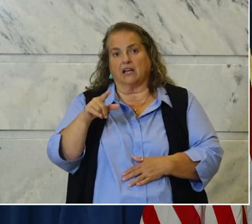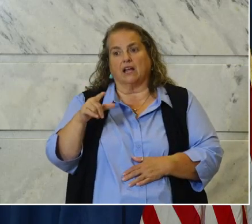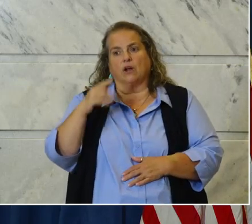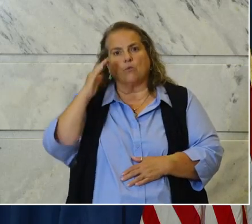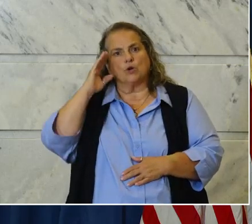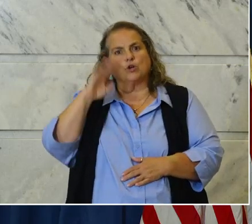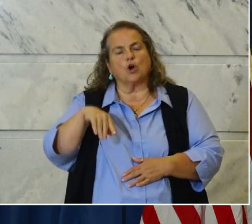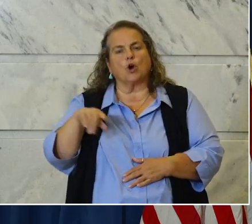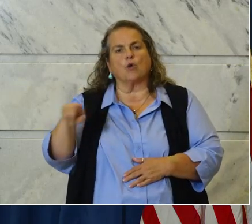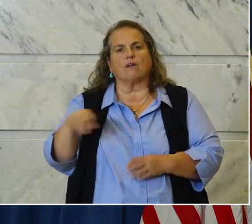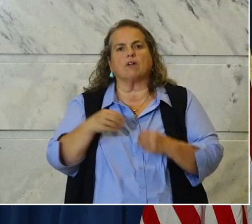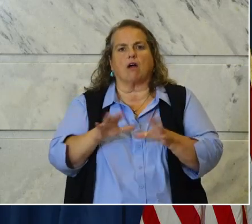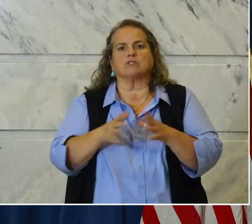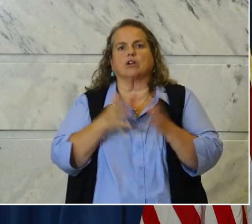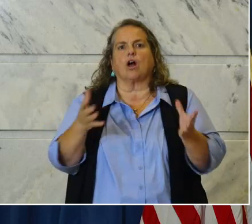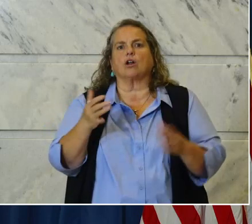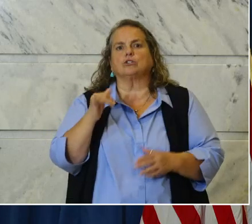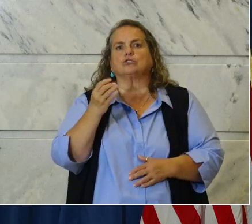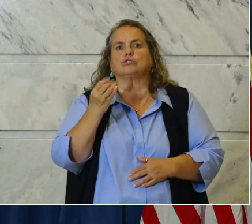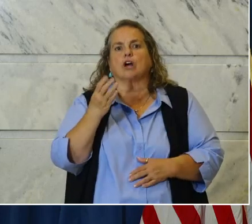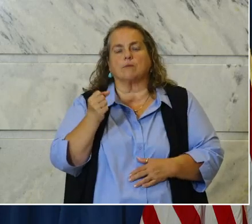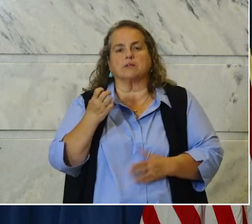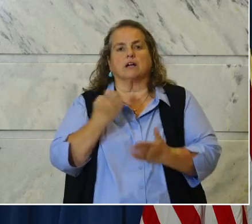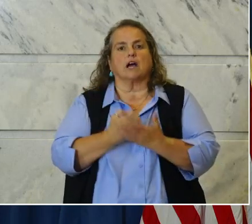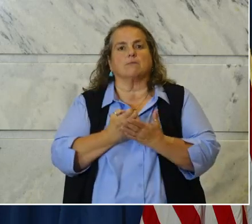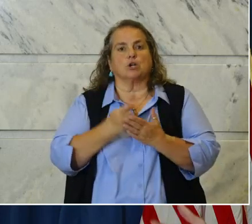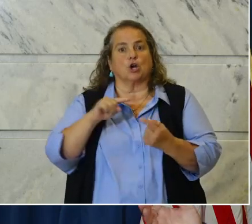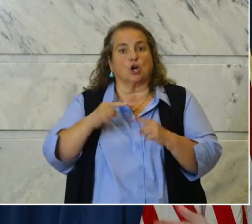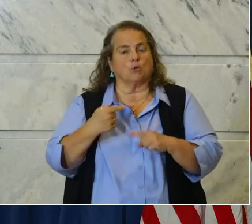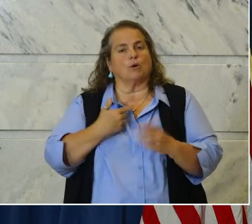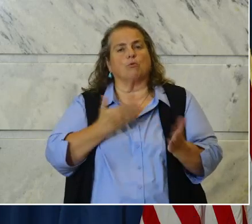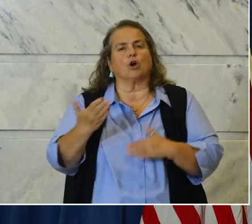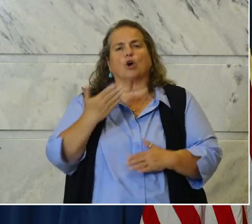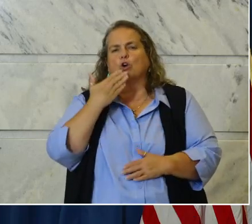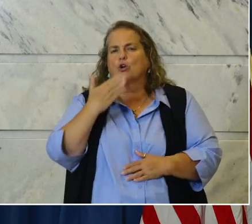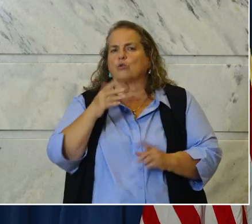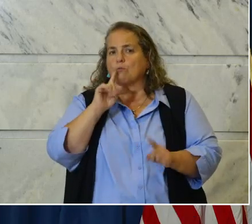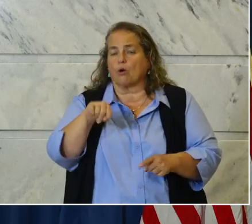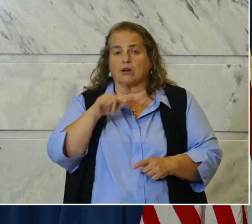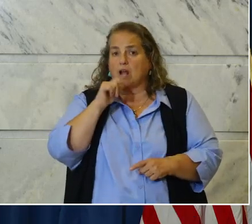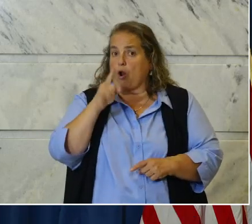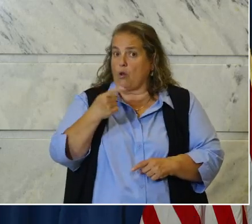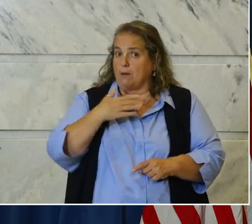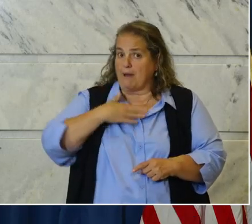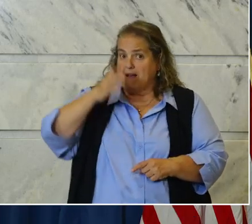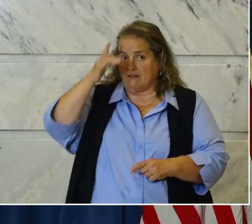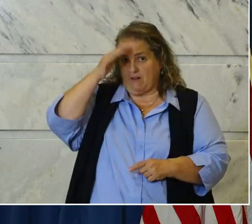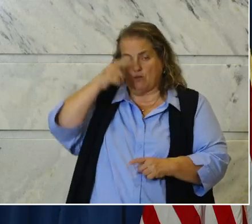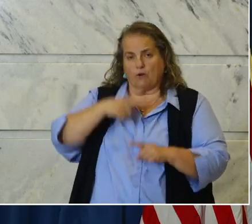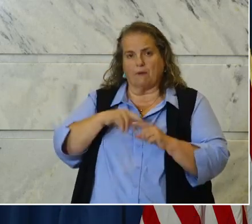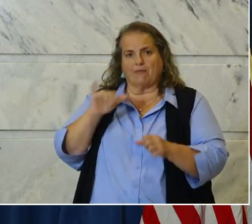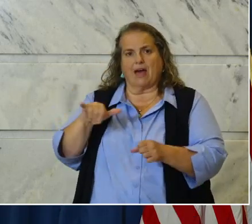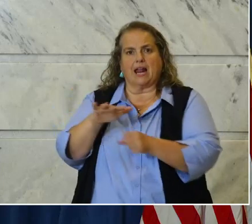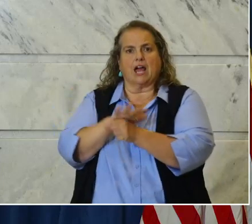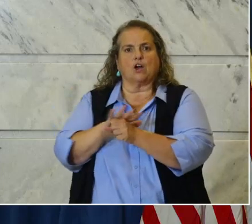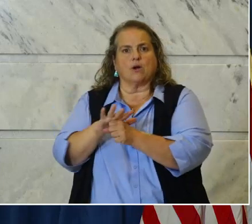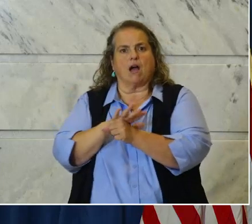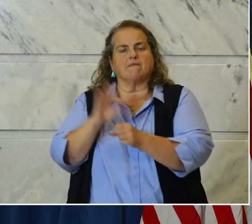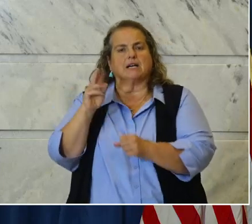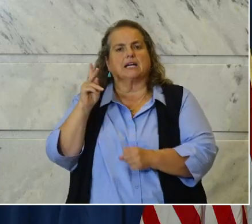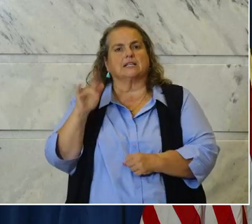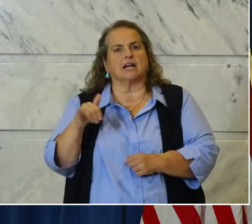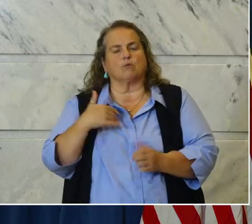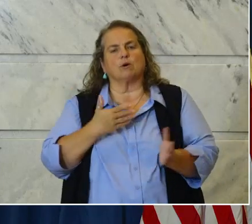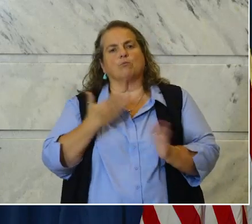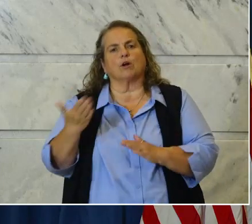hurt. And today we bring a good report not only about my father and that part of Kentucky, but we